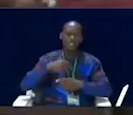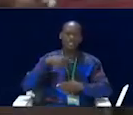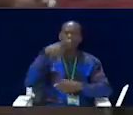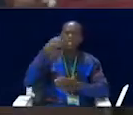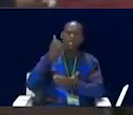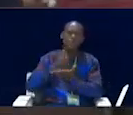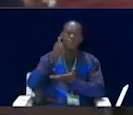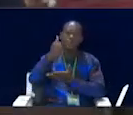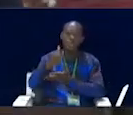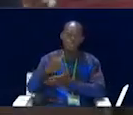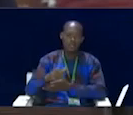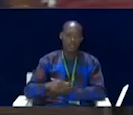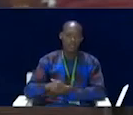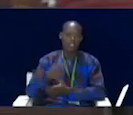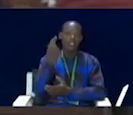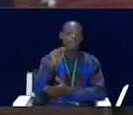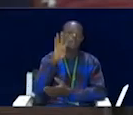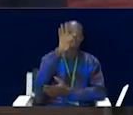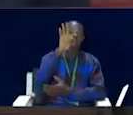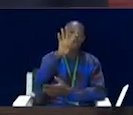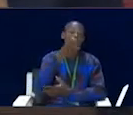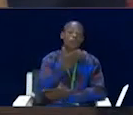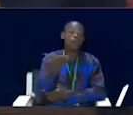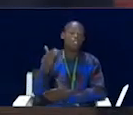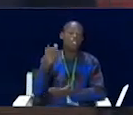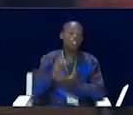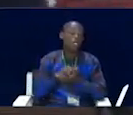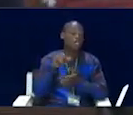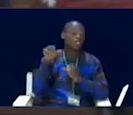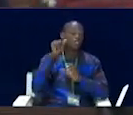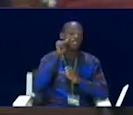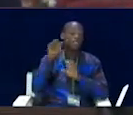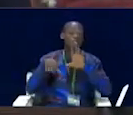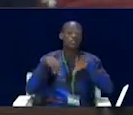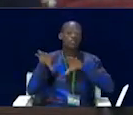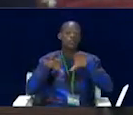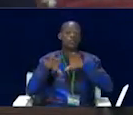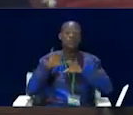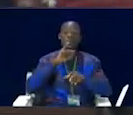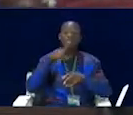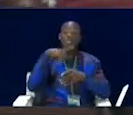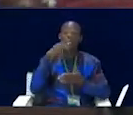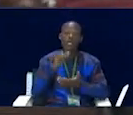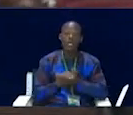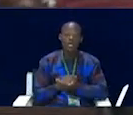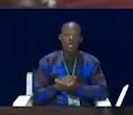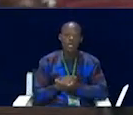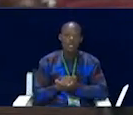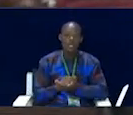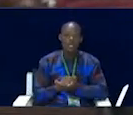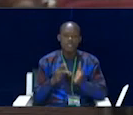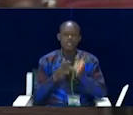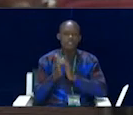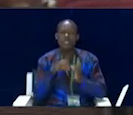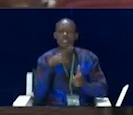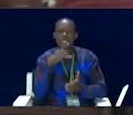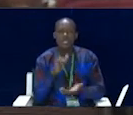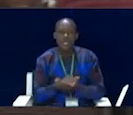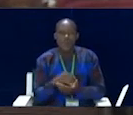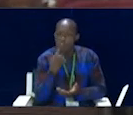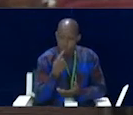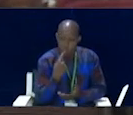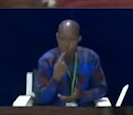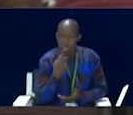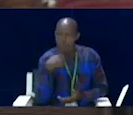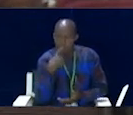The fourth thing that she did is that when Jesus came to her and when Jesus said, who touched me? She came out and proclaimed, I am the